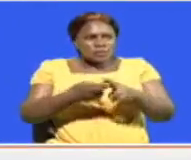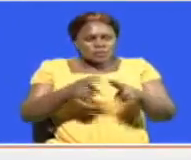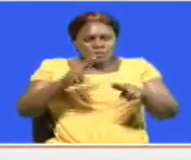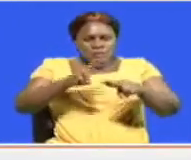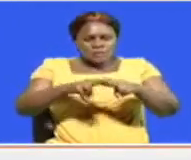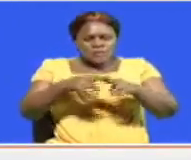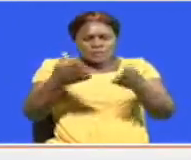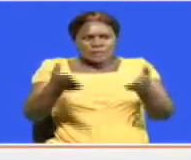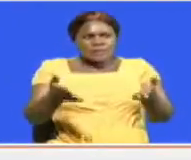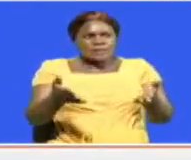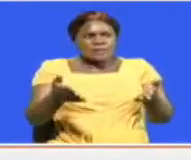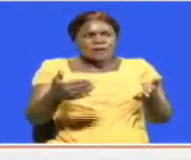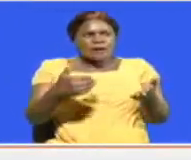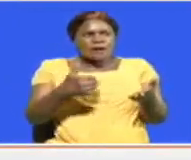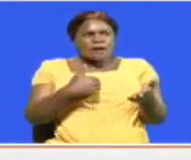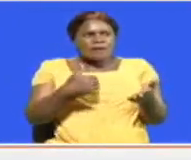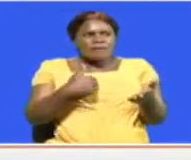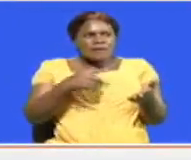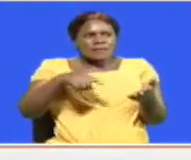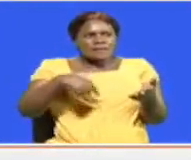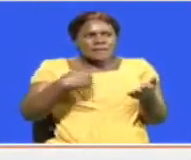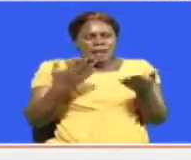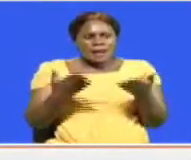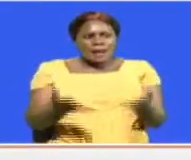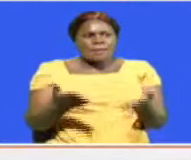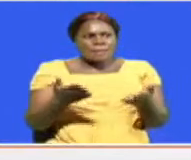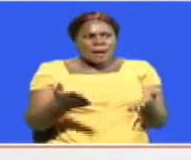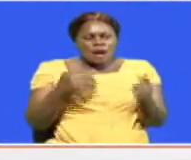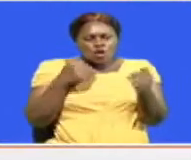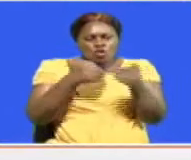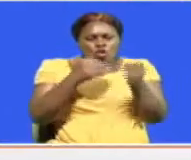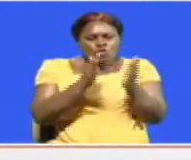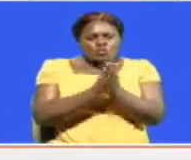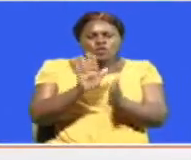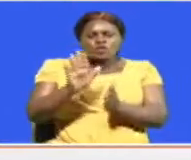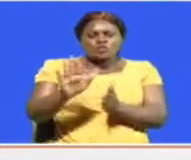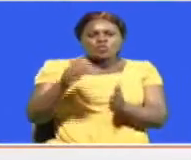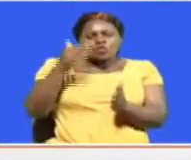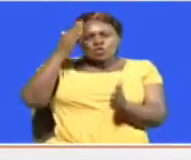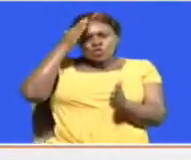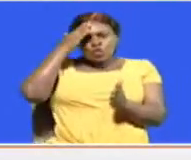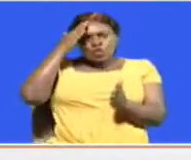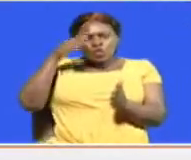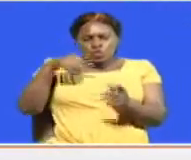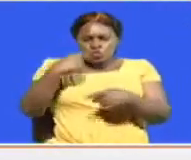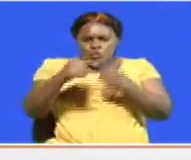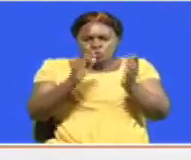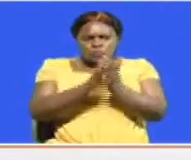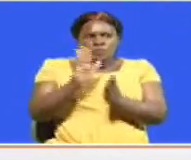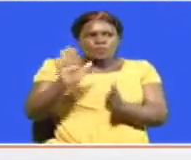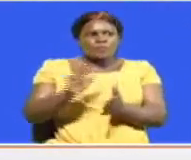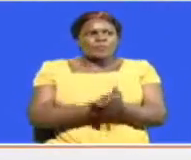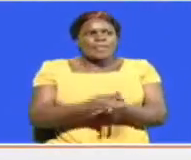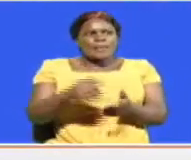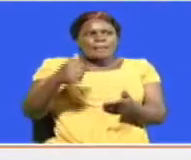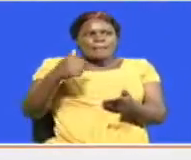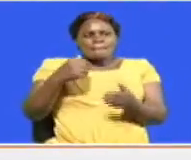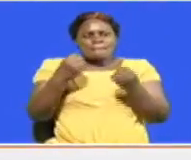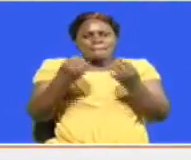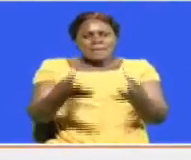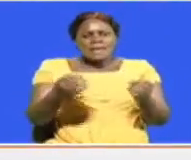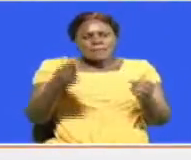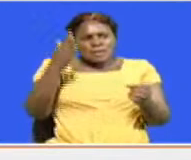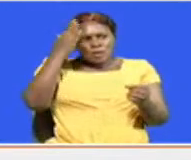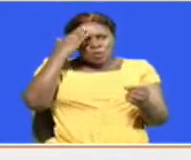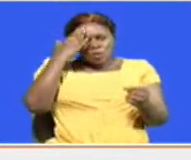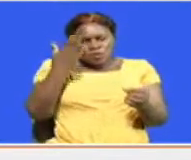hiyo mpango yenye tuko nayo, sisi tuko hapa na hapa na wewe. Na tunajua kuwa tutaendelea. Sasa tunajua bei ya